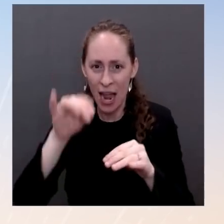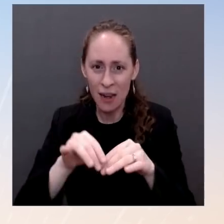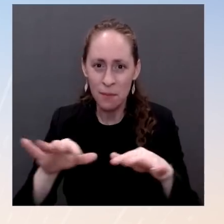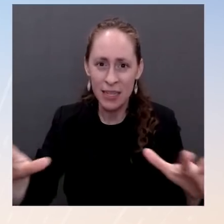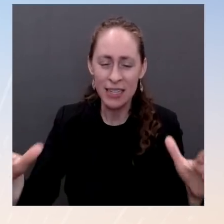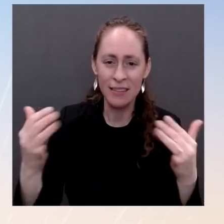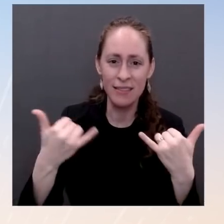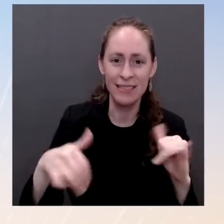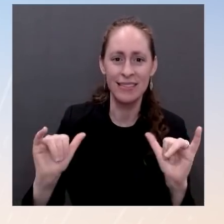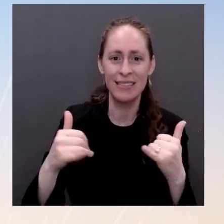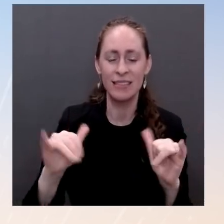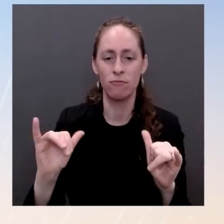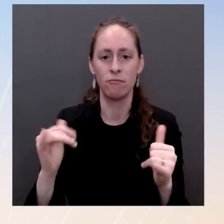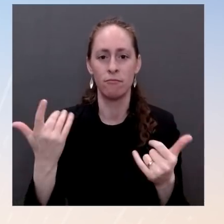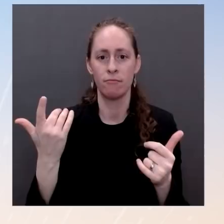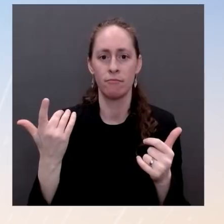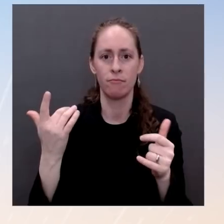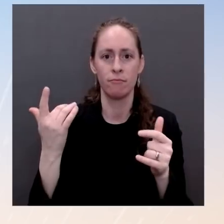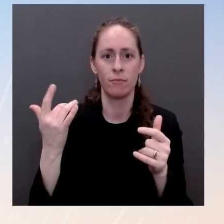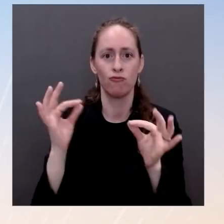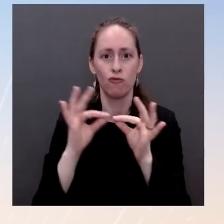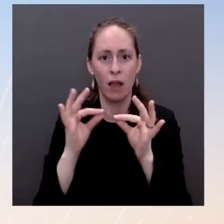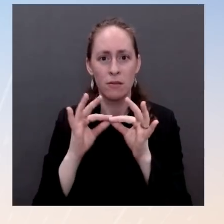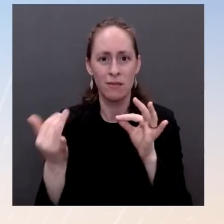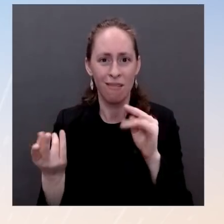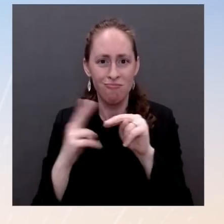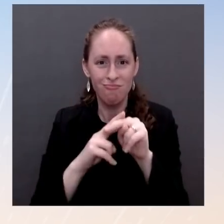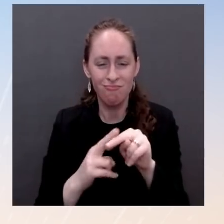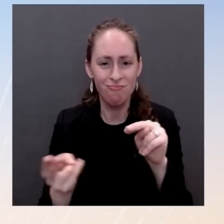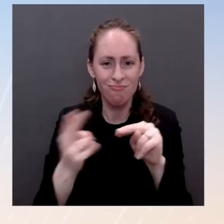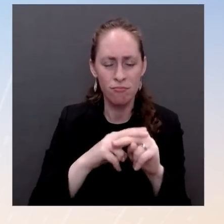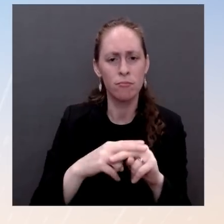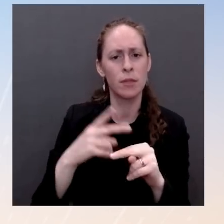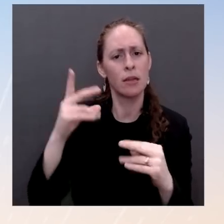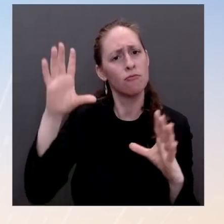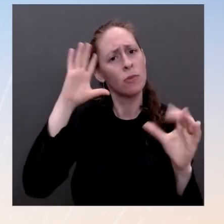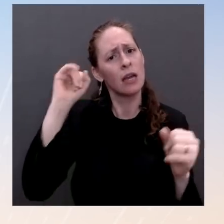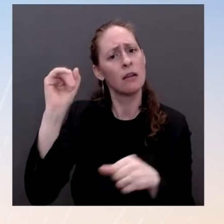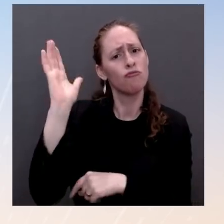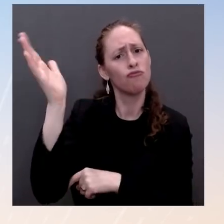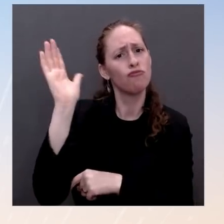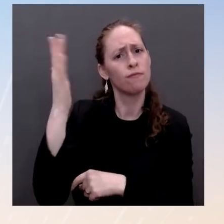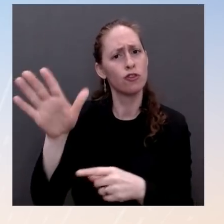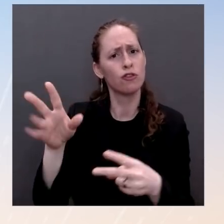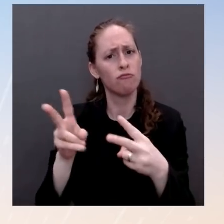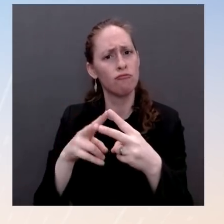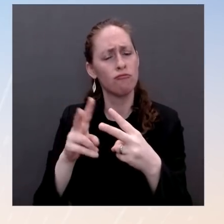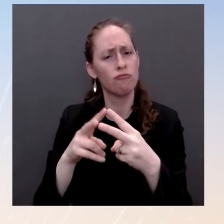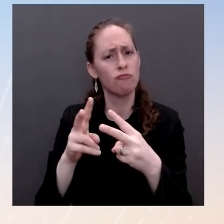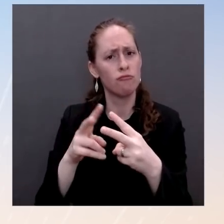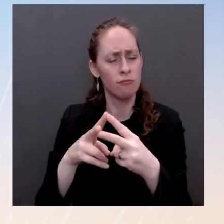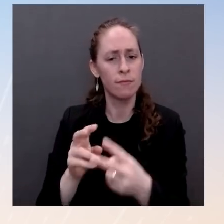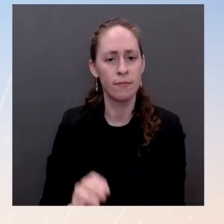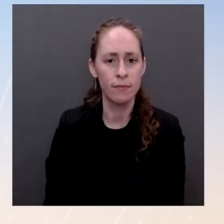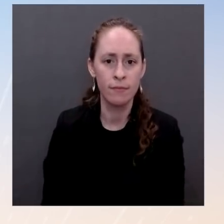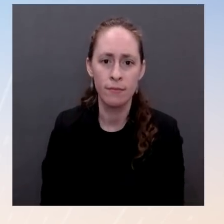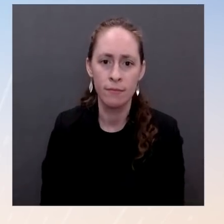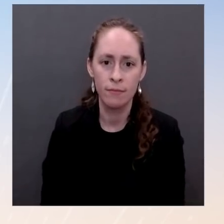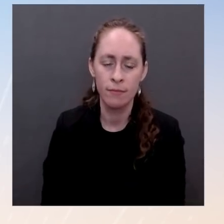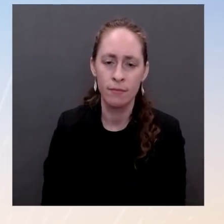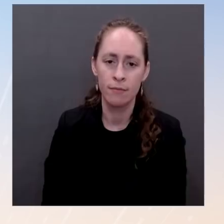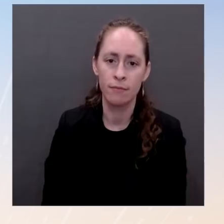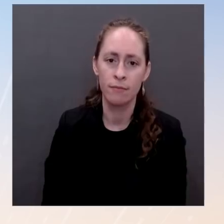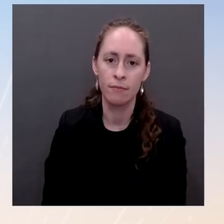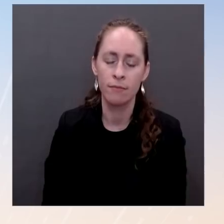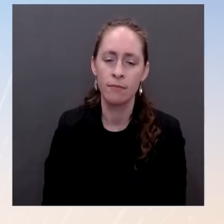frequently. And it was important to him to be able to lay out clearly for them what this potential